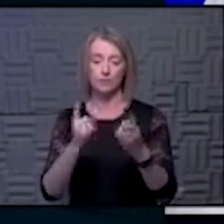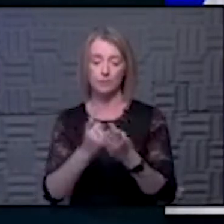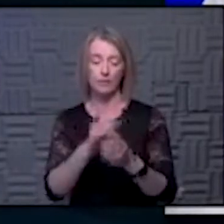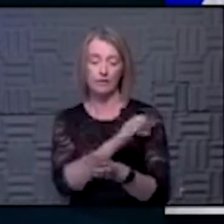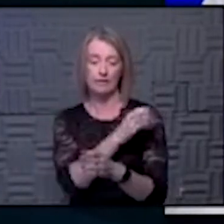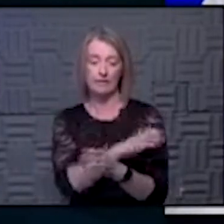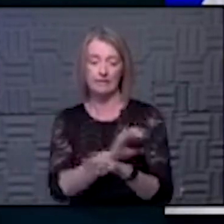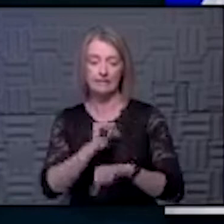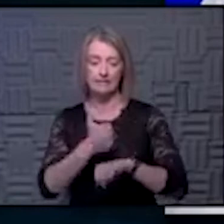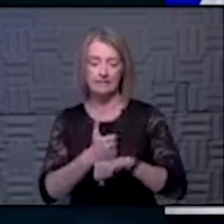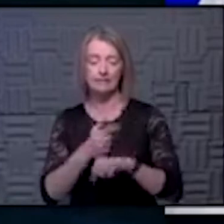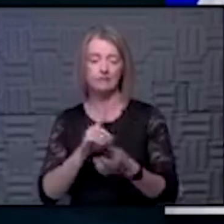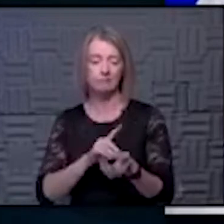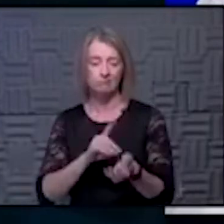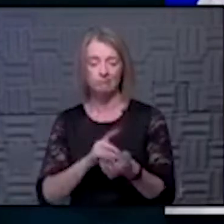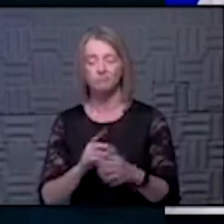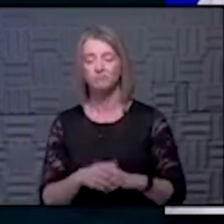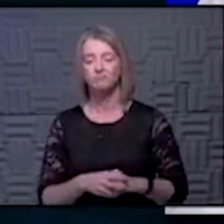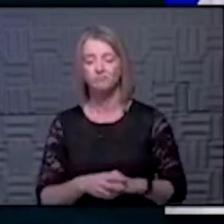clinic setting.